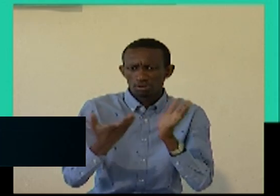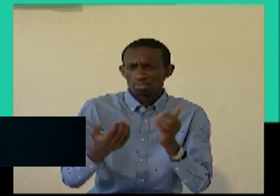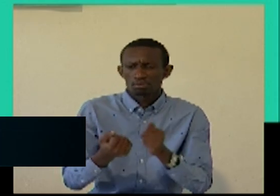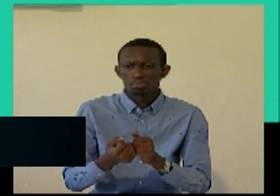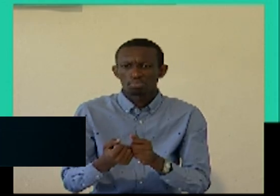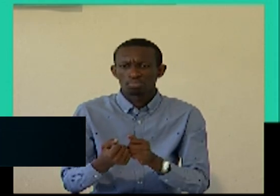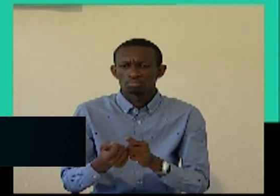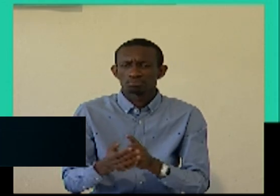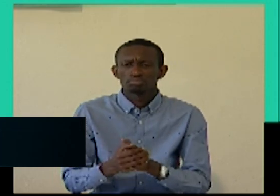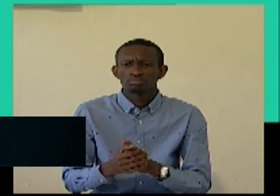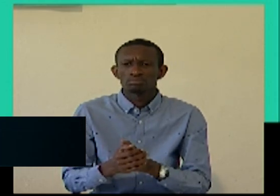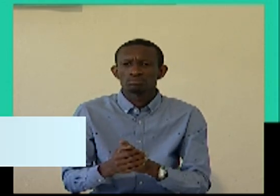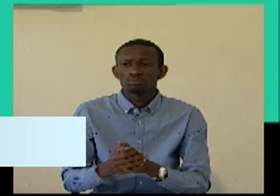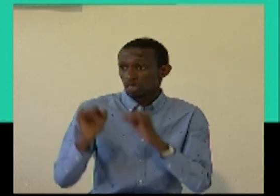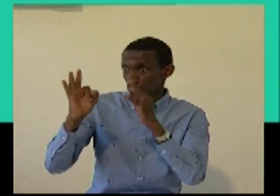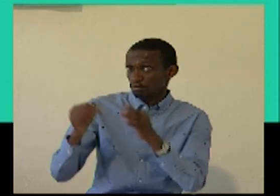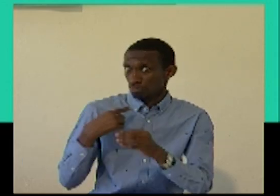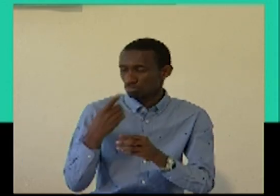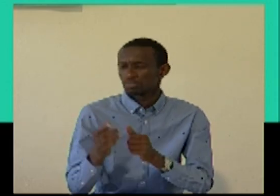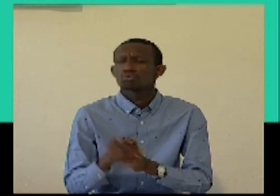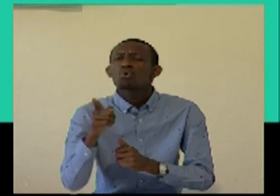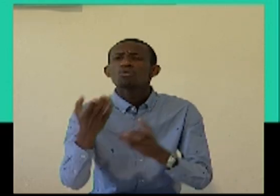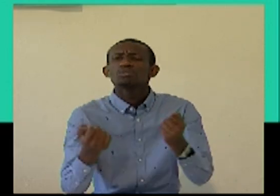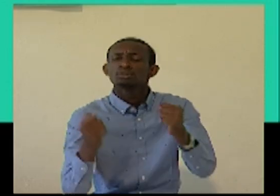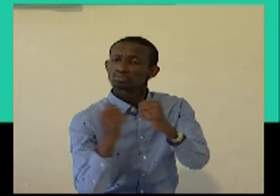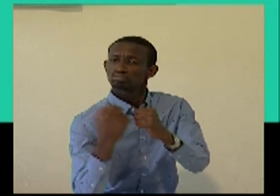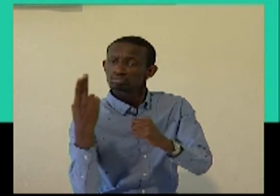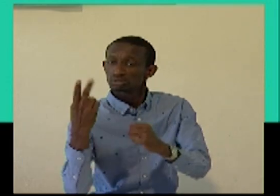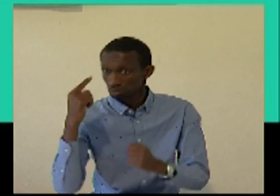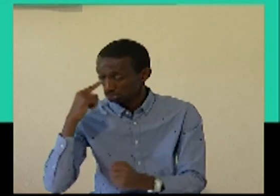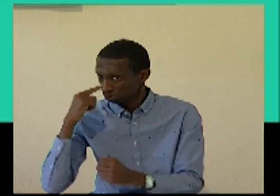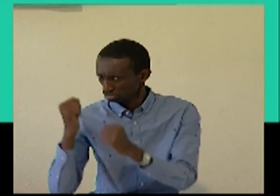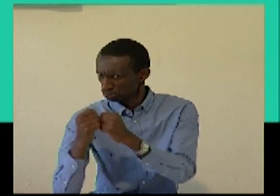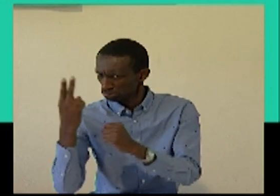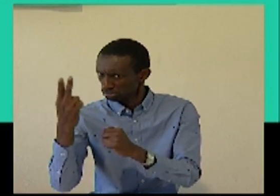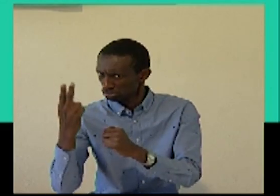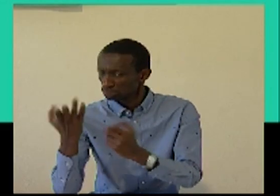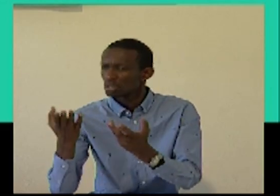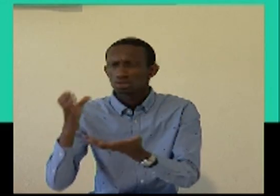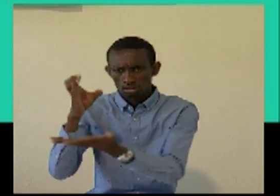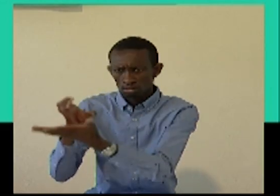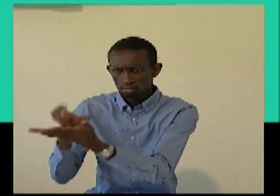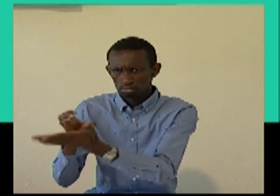in a dozen. If they say you have 48 particles, for example, 48